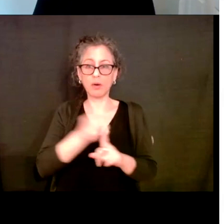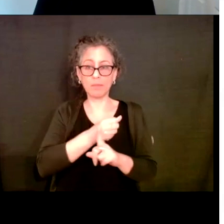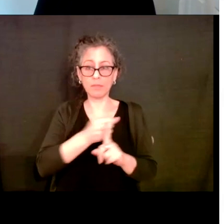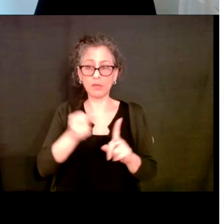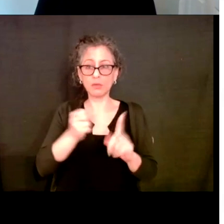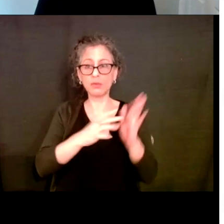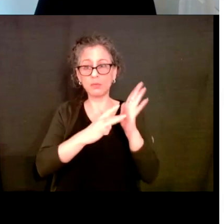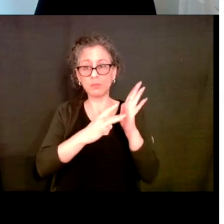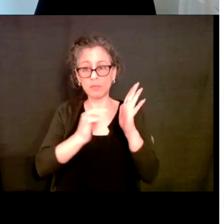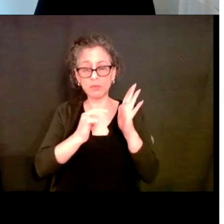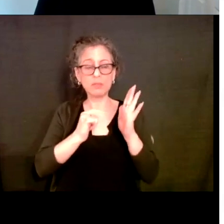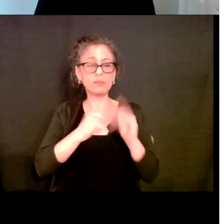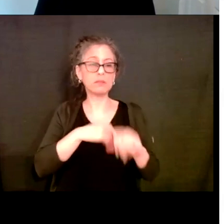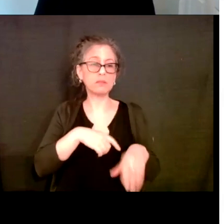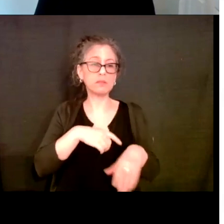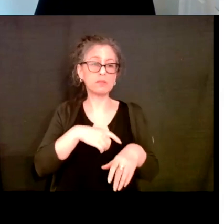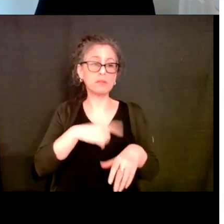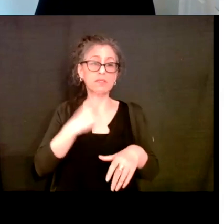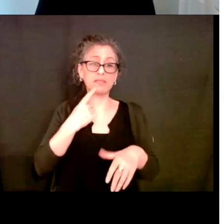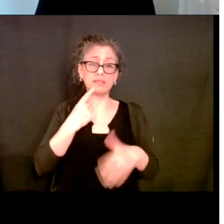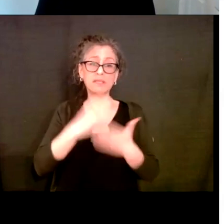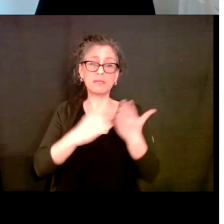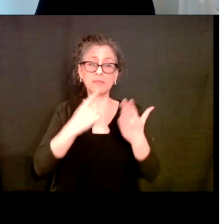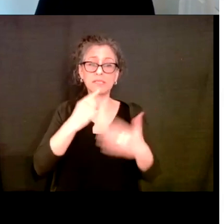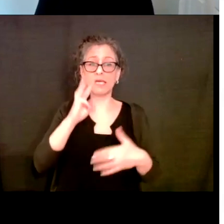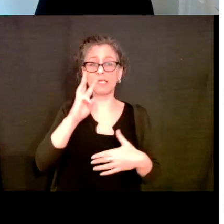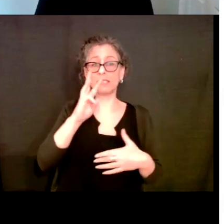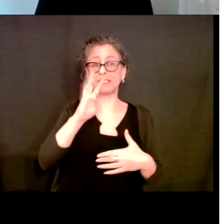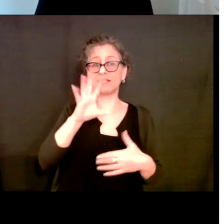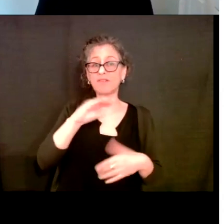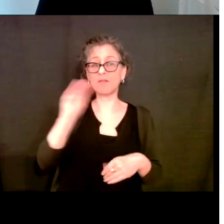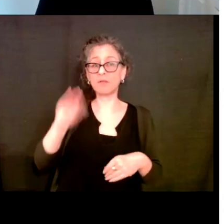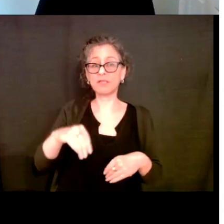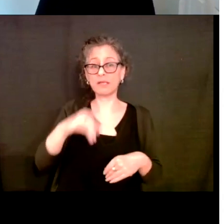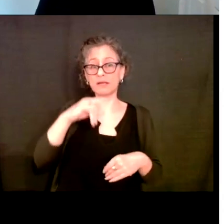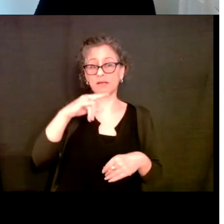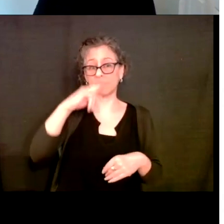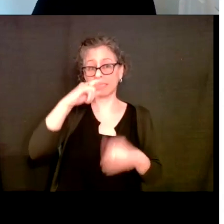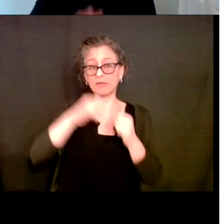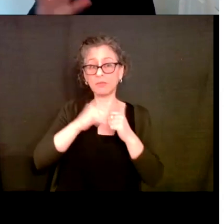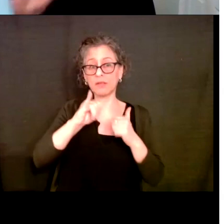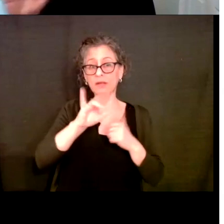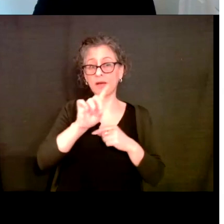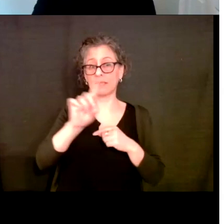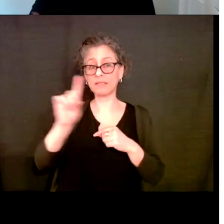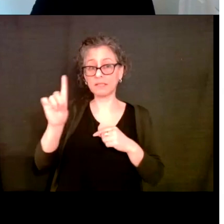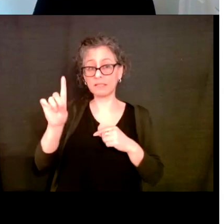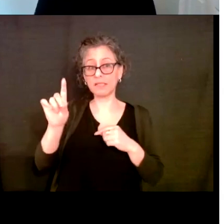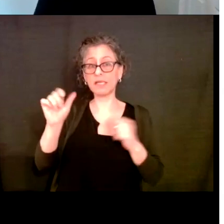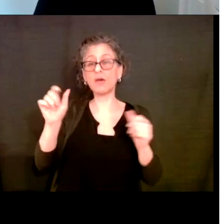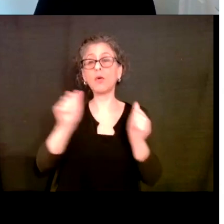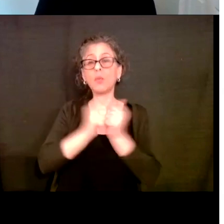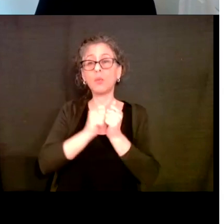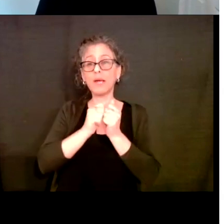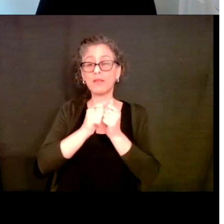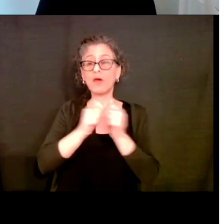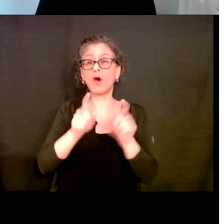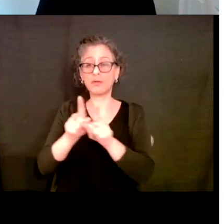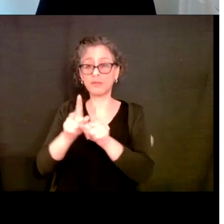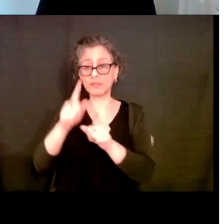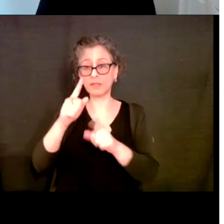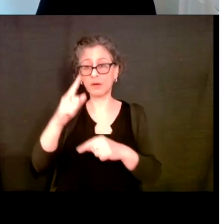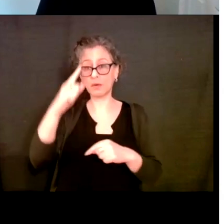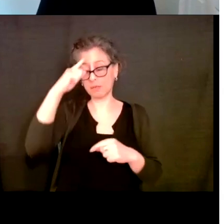Some studies suggest that 65% of kids with intellectual and developmental disabilities with concurrent mental health